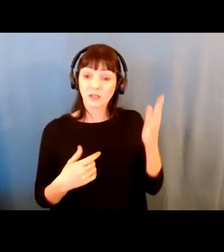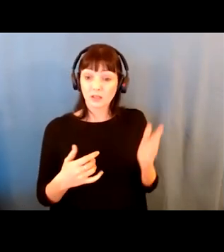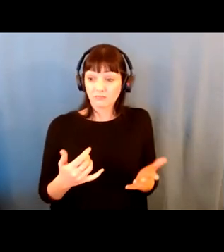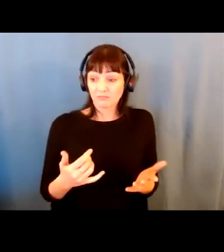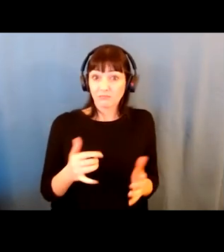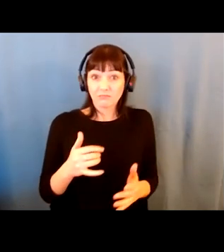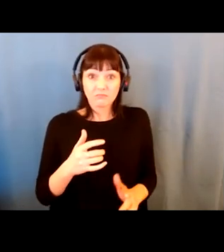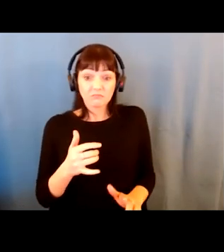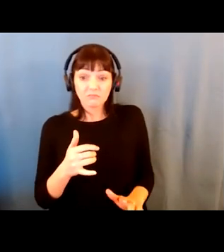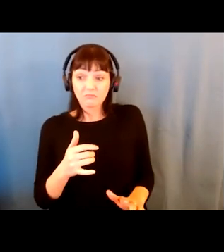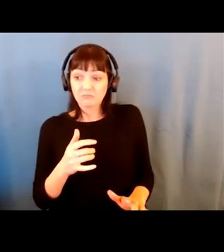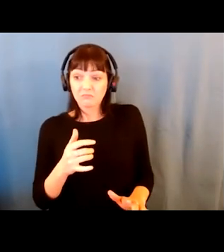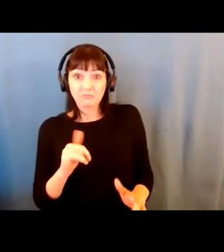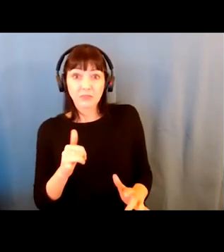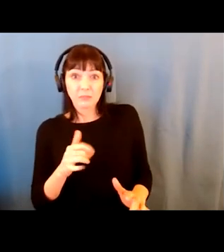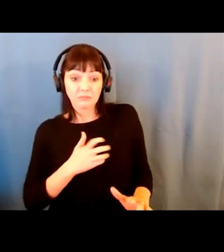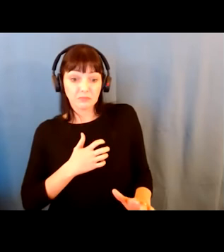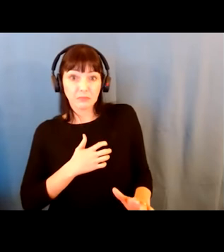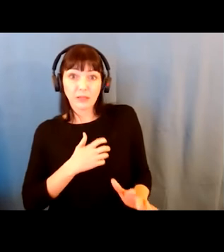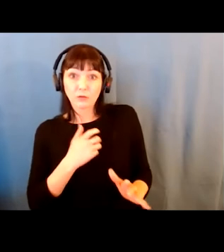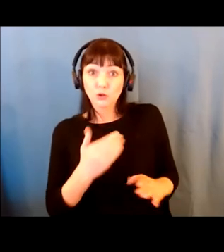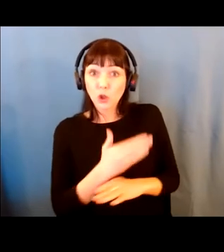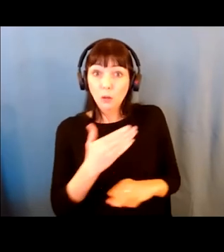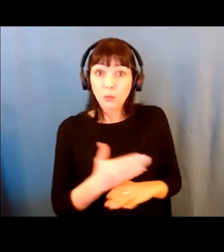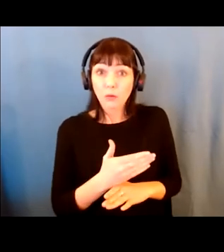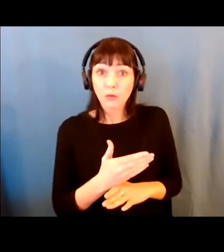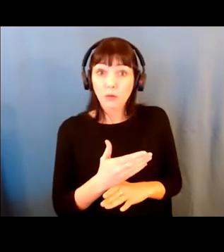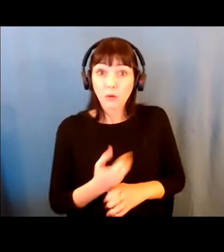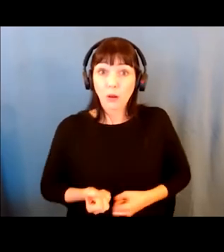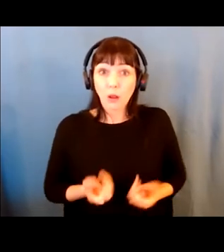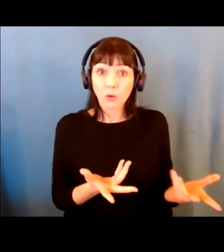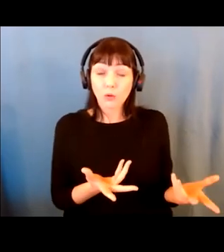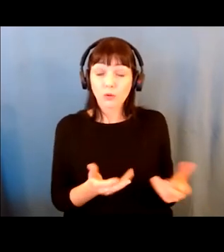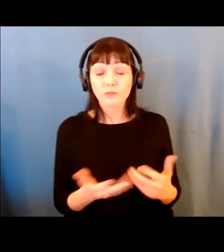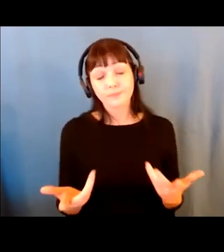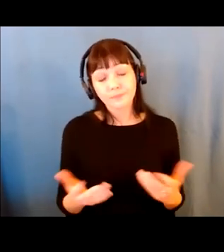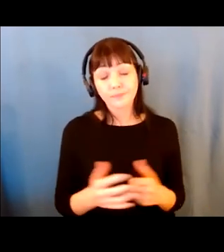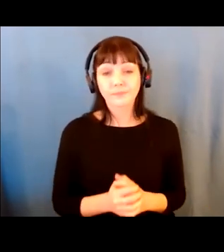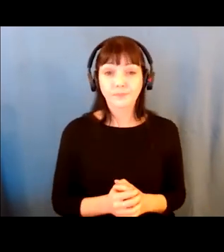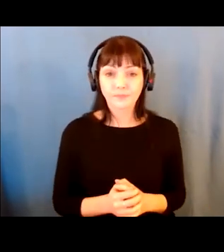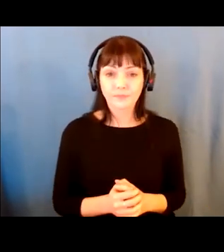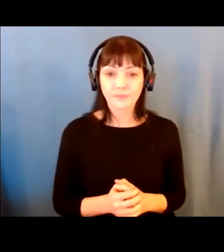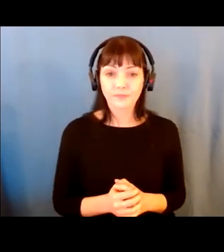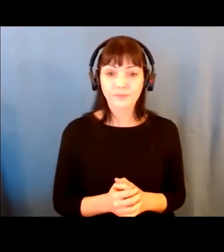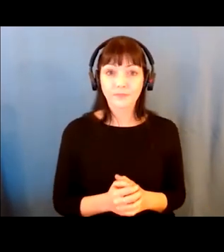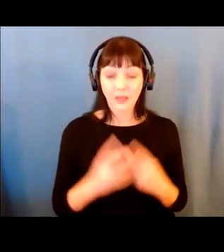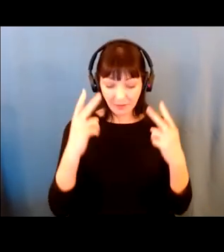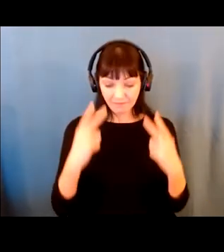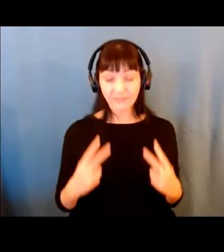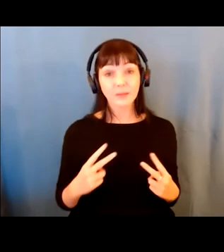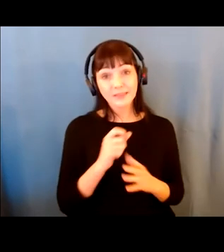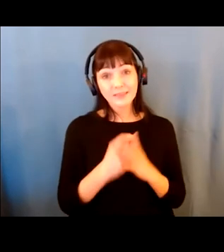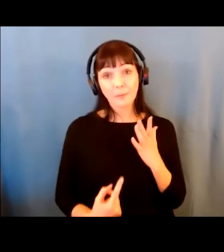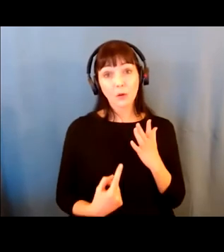all kinds of reasons not to come forward and declare disability. As somebody who's a, you know, who's visibly disabled, you don't always want